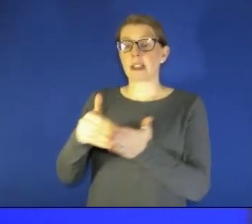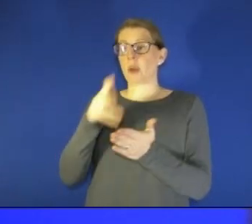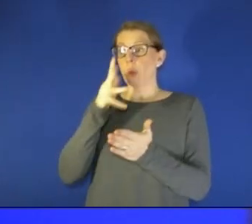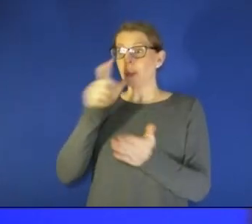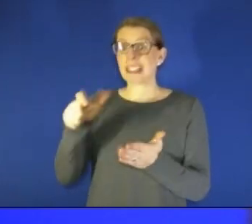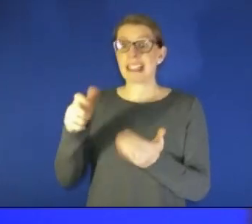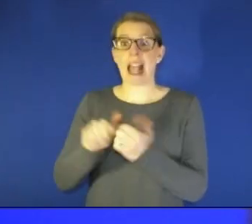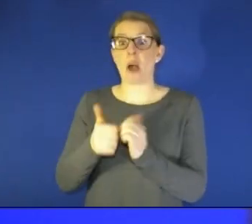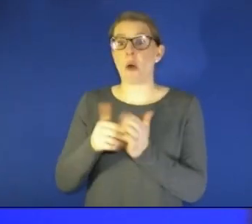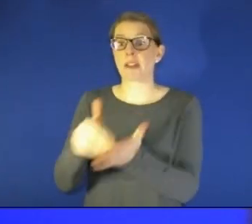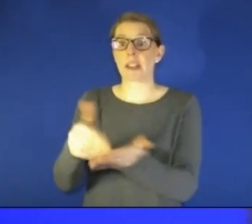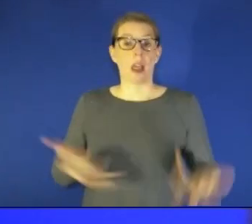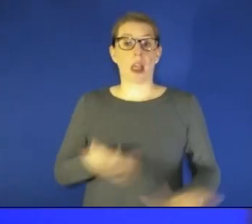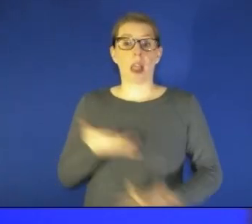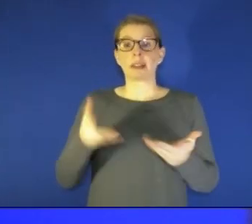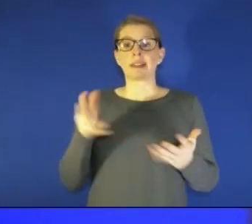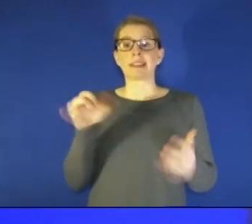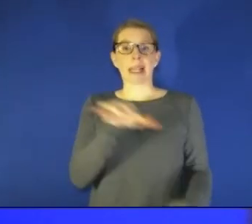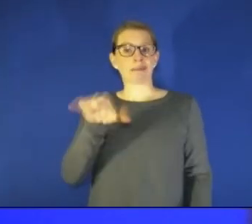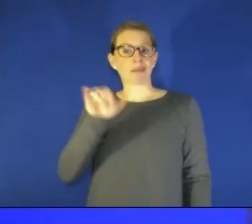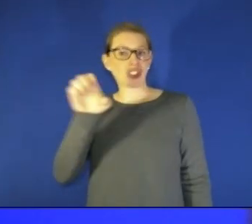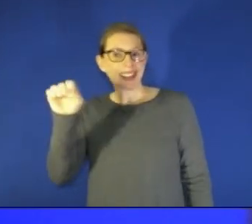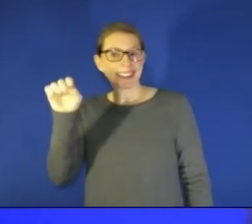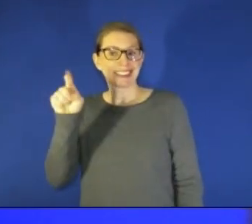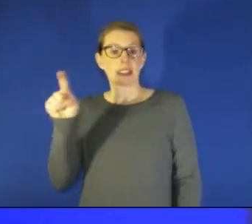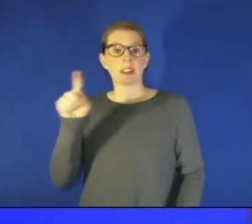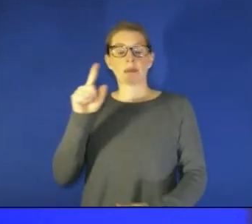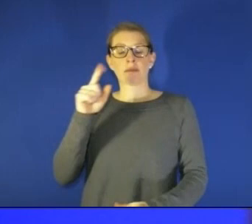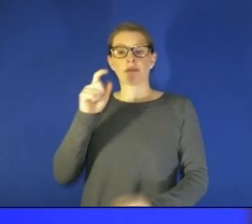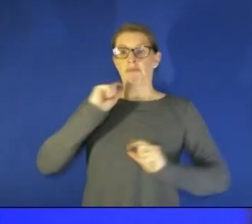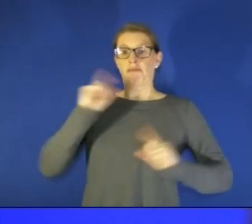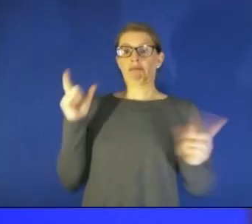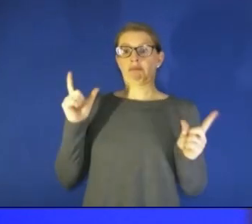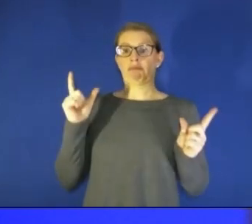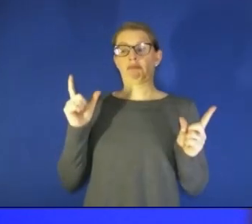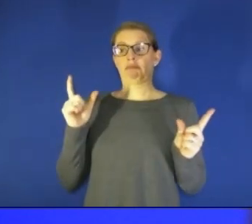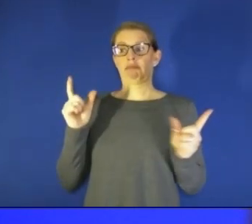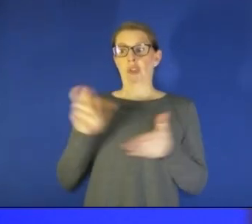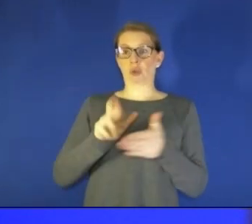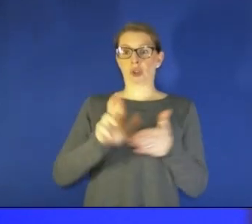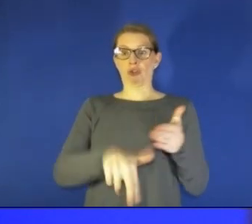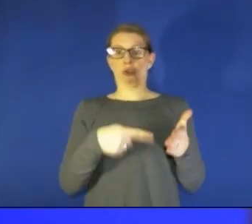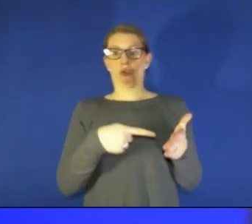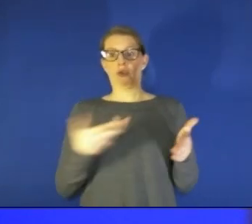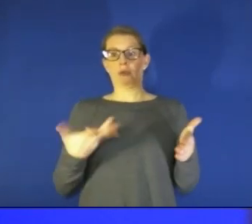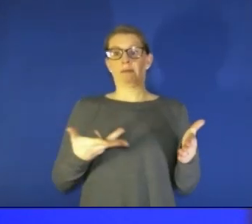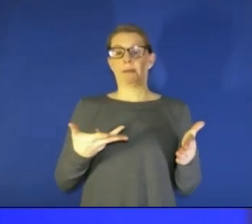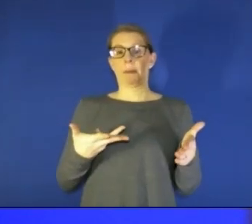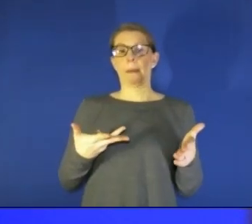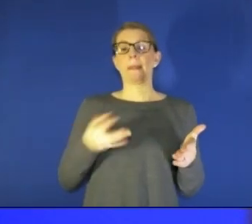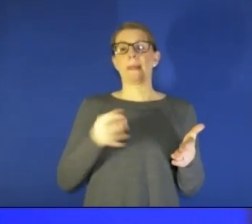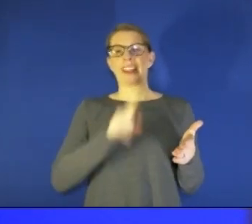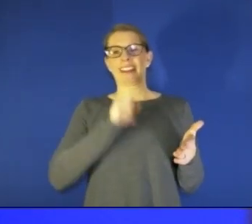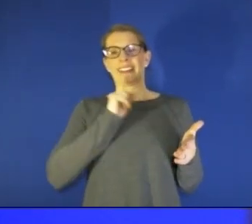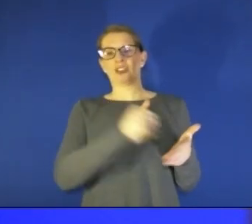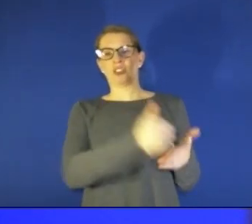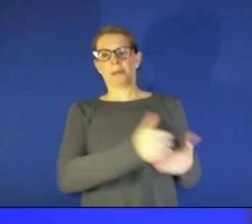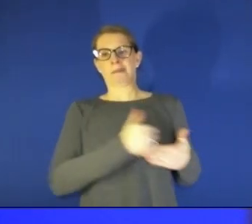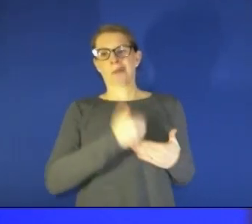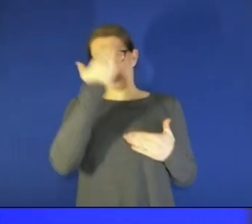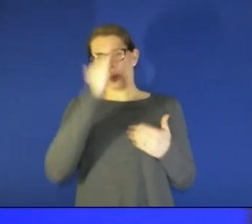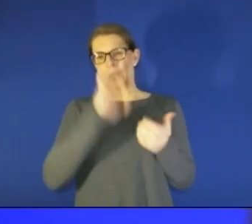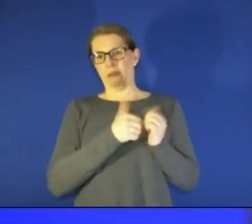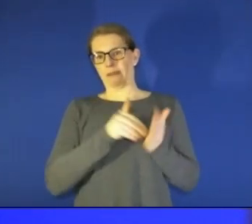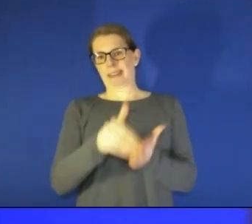Much like with you, Jess, it was when you come out of it, the big question is, what'd you find? And that of course is the answer. Is it really depends on what they see on